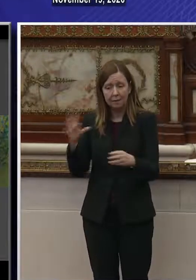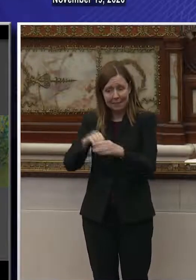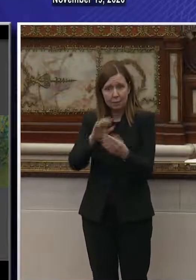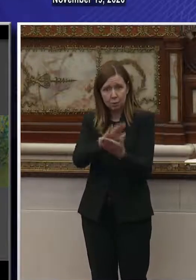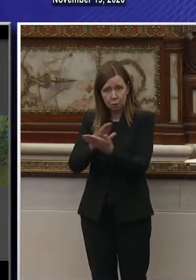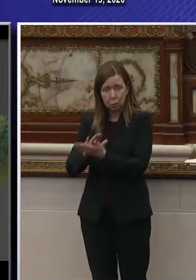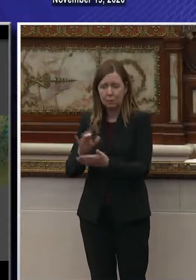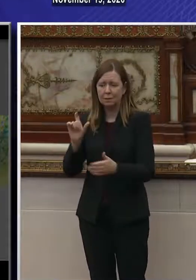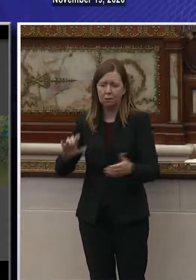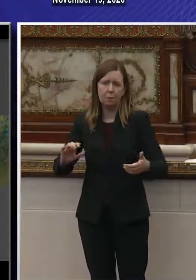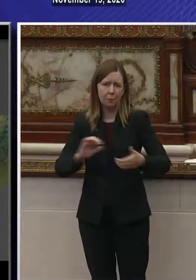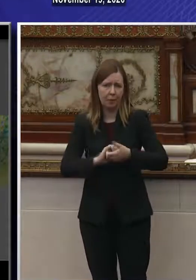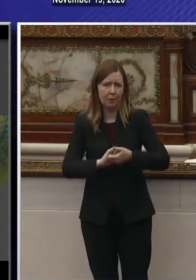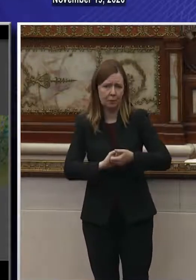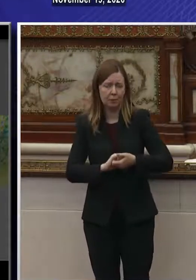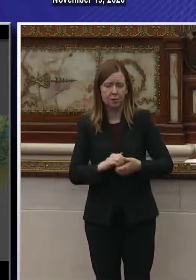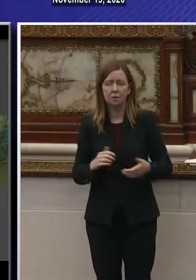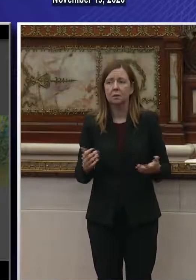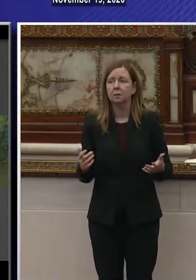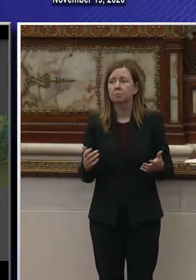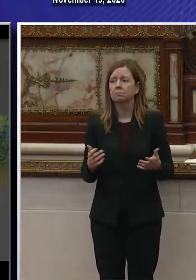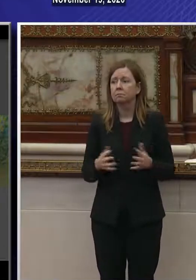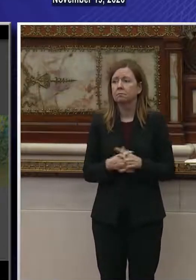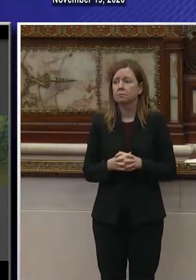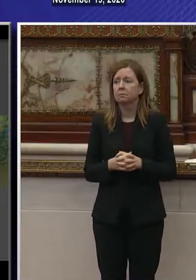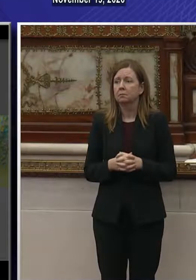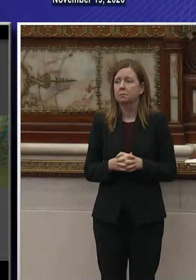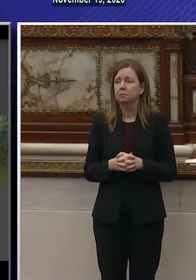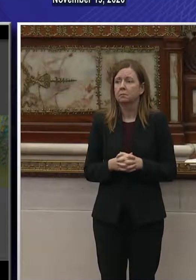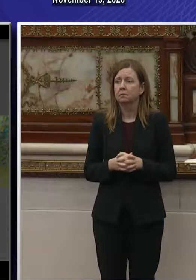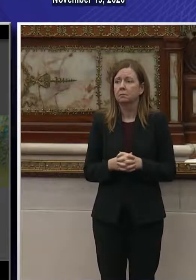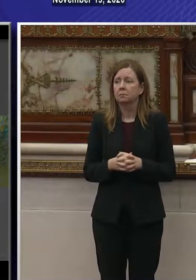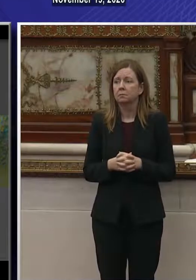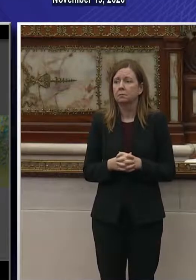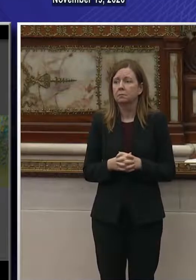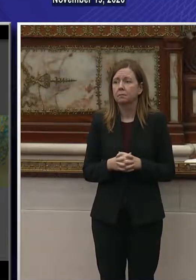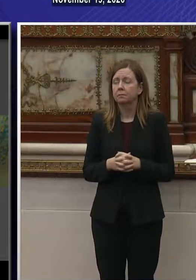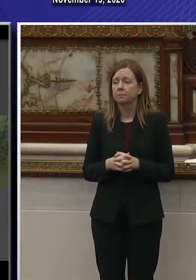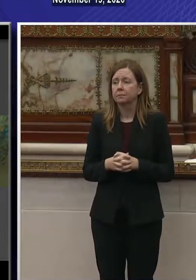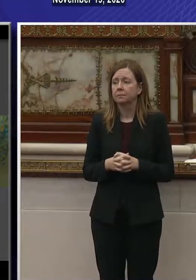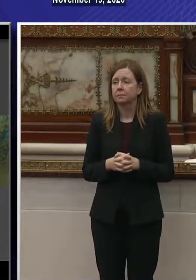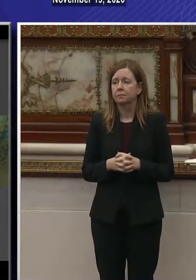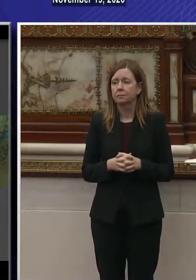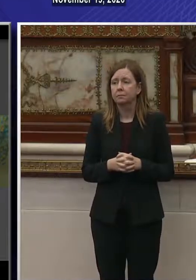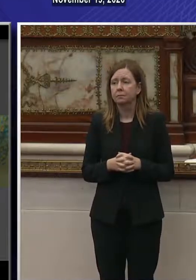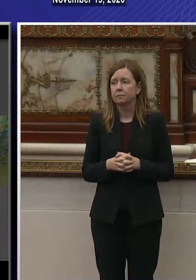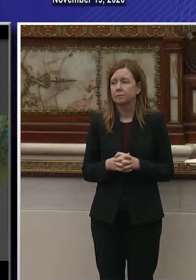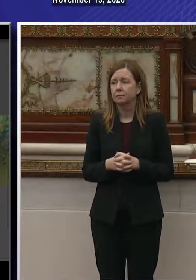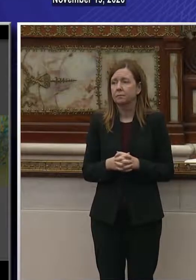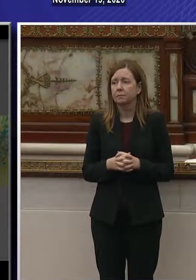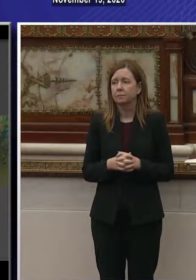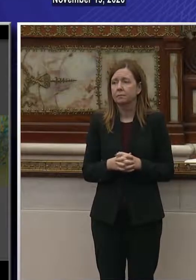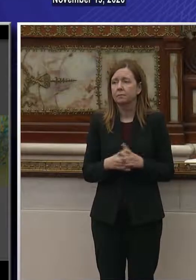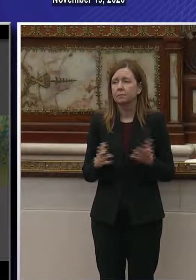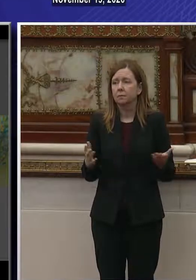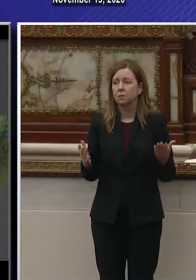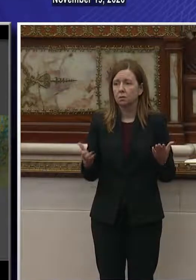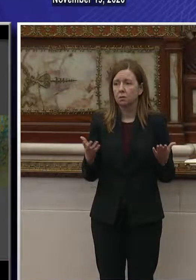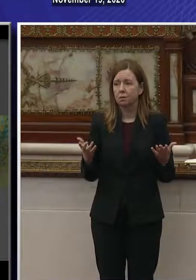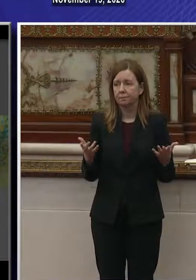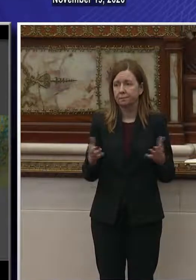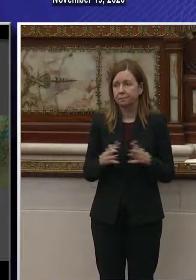can and should be partners. And so, you know, an ability to, you know, to see how that can